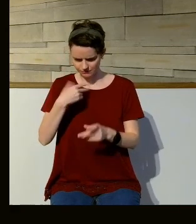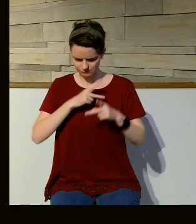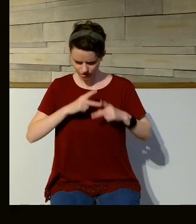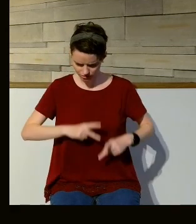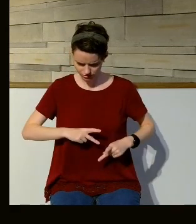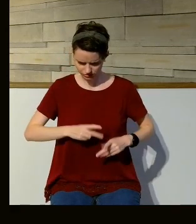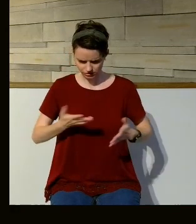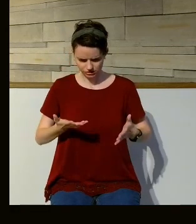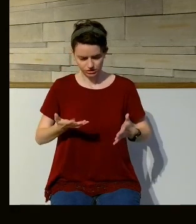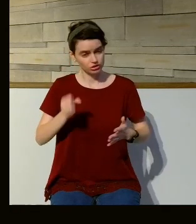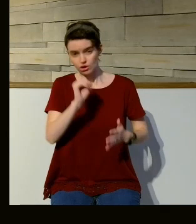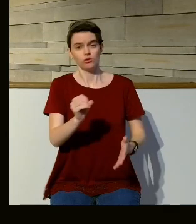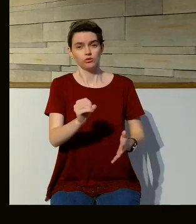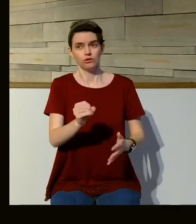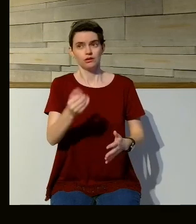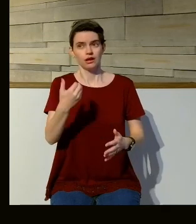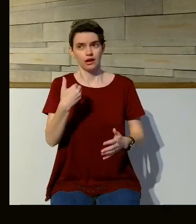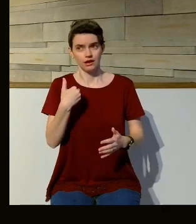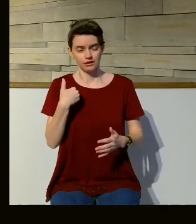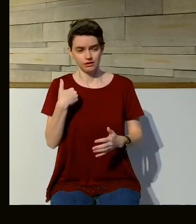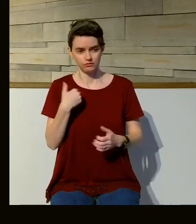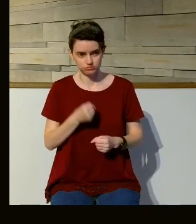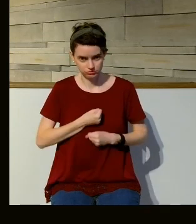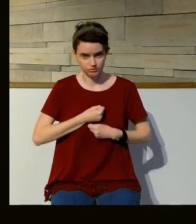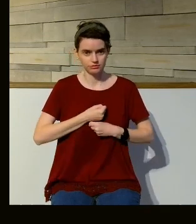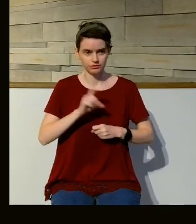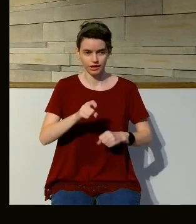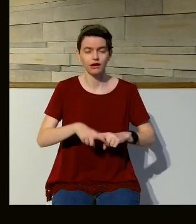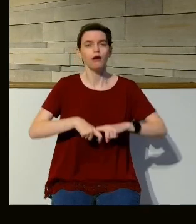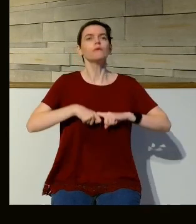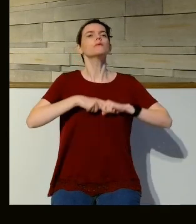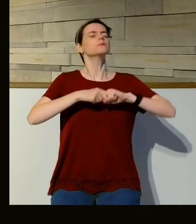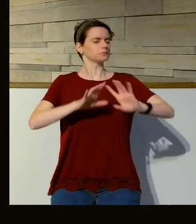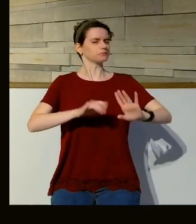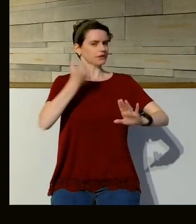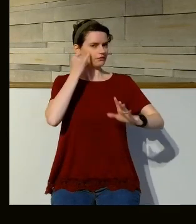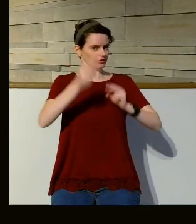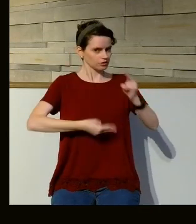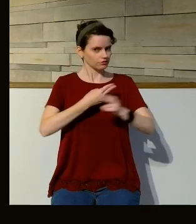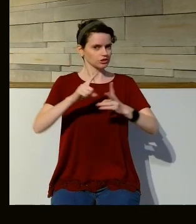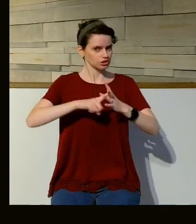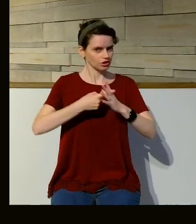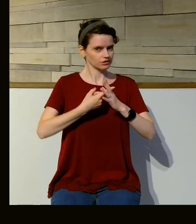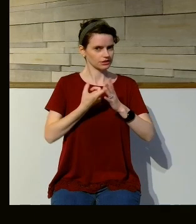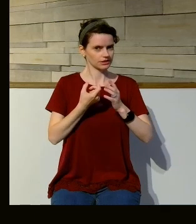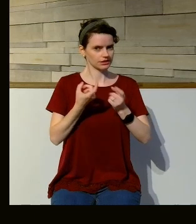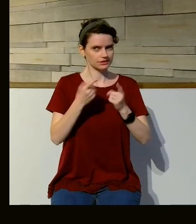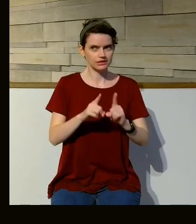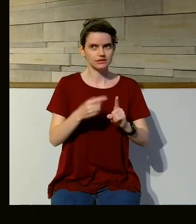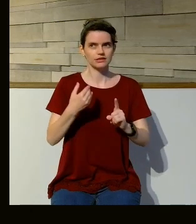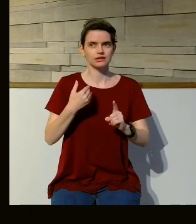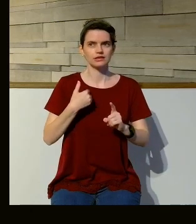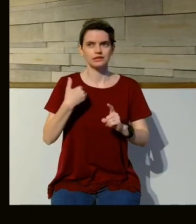persons. So we could say, you take a deep breath for dramatic effect, if the universe began to exist, then there must exist